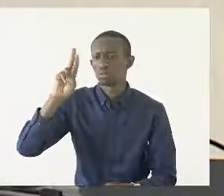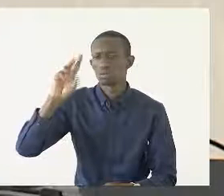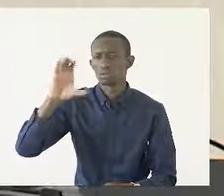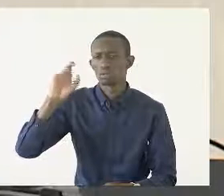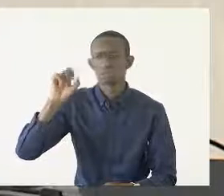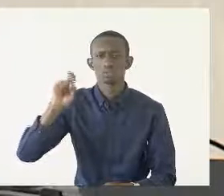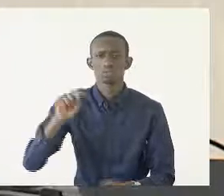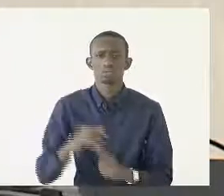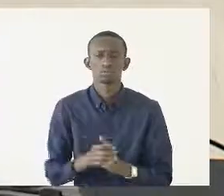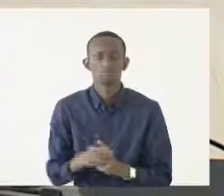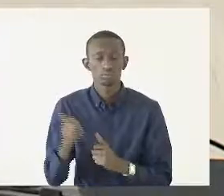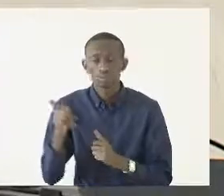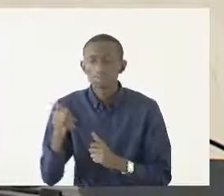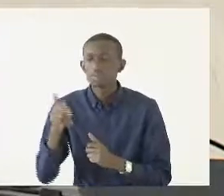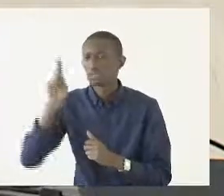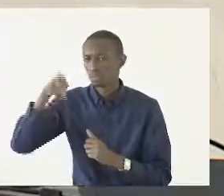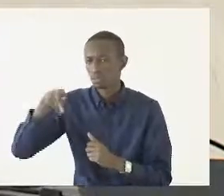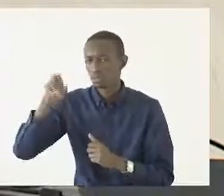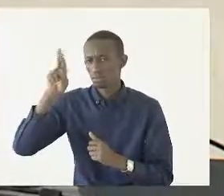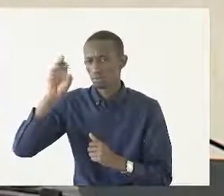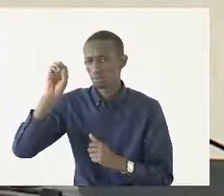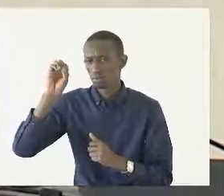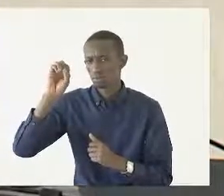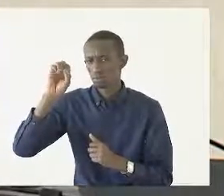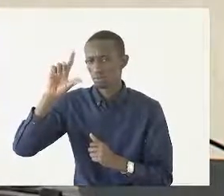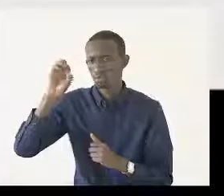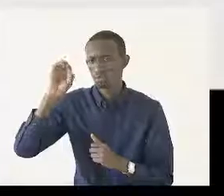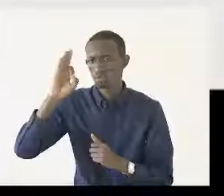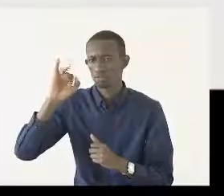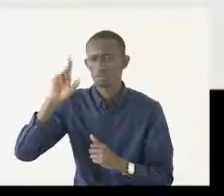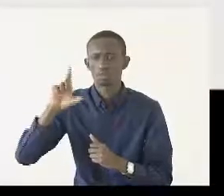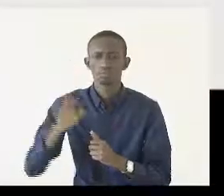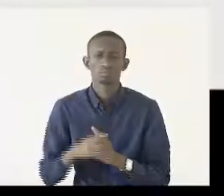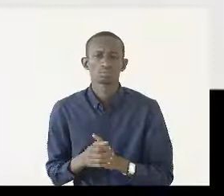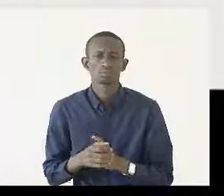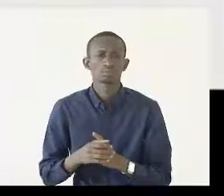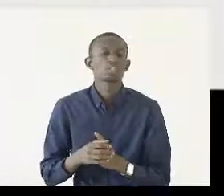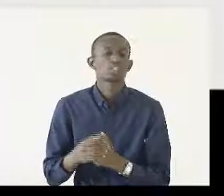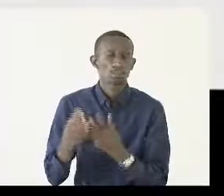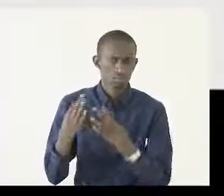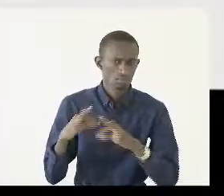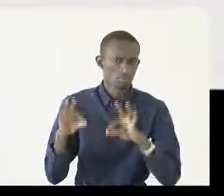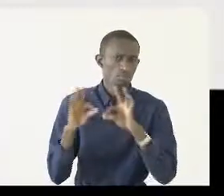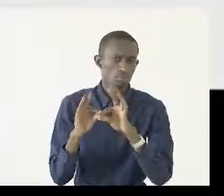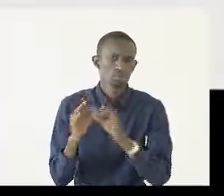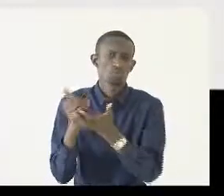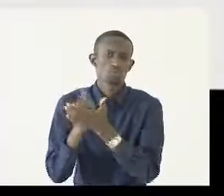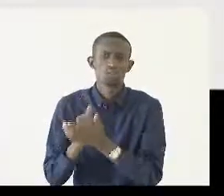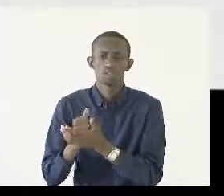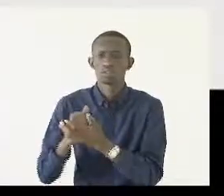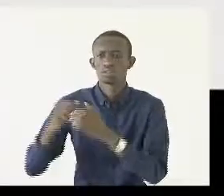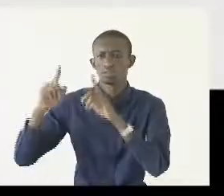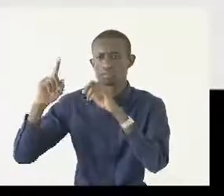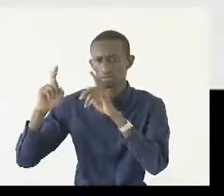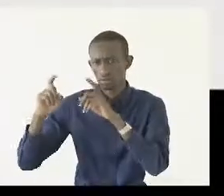chlorophyll. Chlorophyll, which is a green pigment needed for photosynthesis. That means pale-celled mesophyll